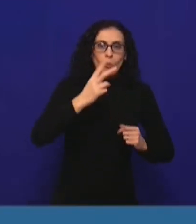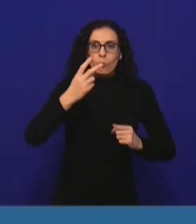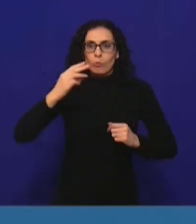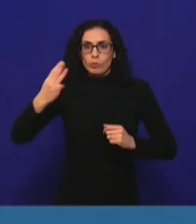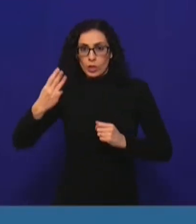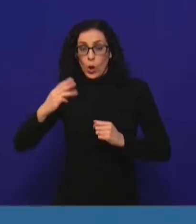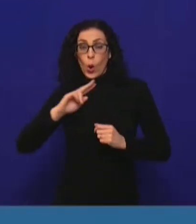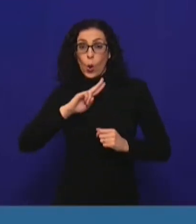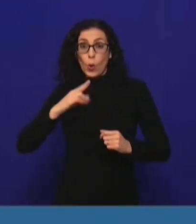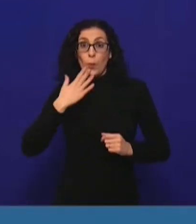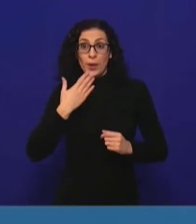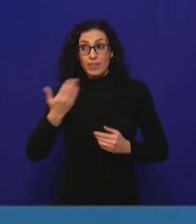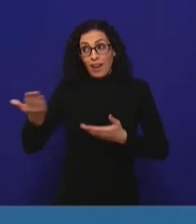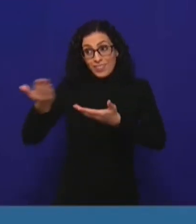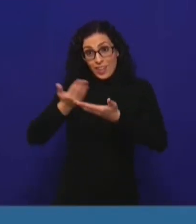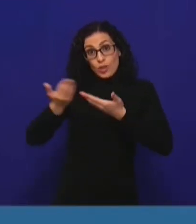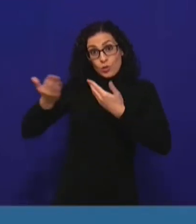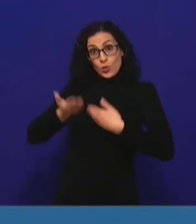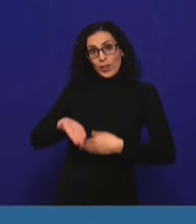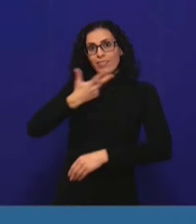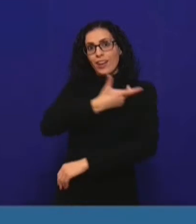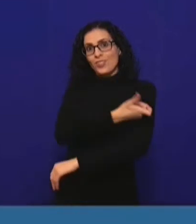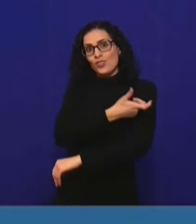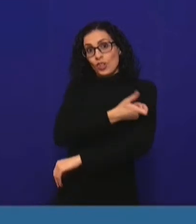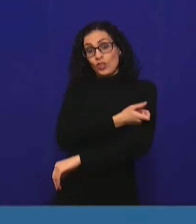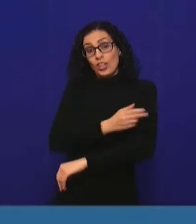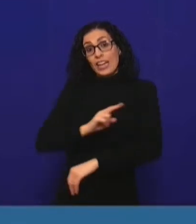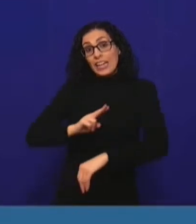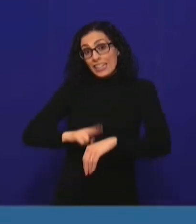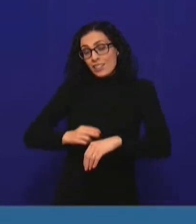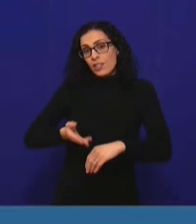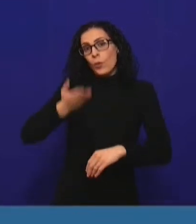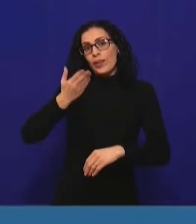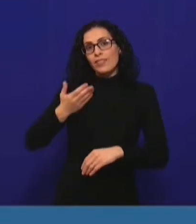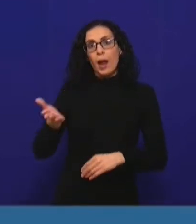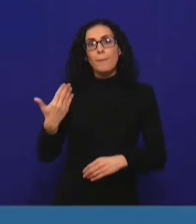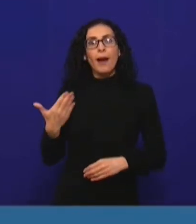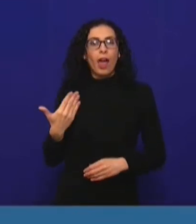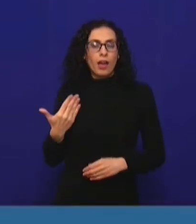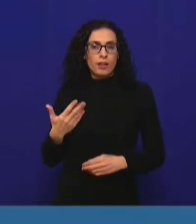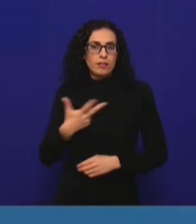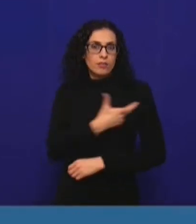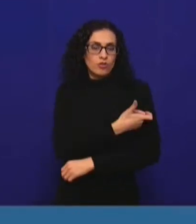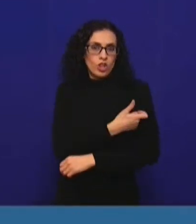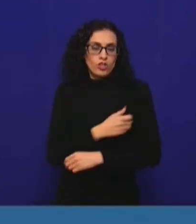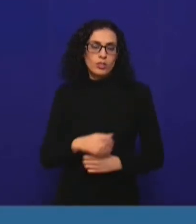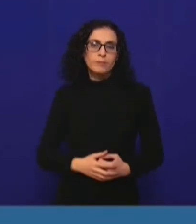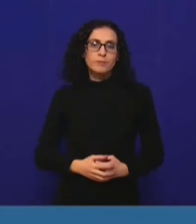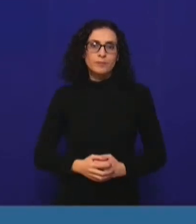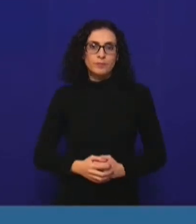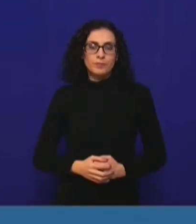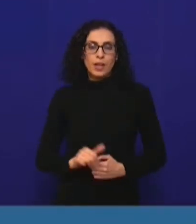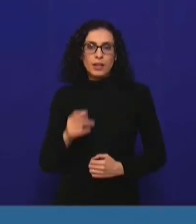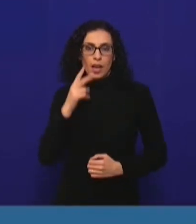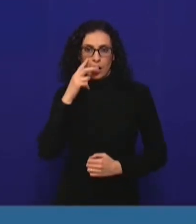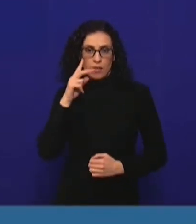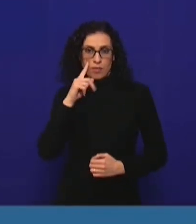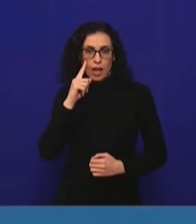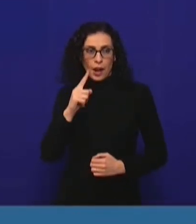jkunu qegħdin jiġu iktar tilqim aħna nkun nistgħu iżjed inħaffu il-proċess tat-tilqim ukoll. Jekk tħarsu